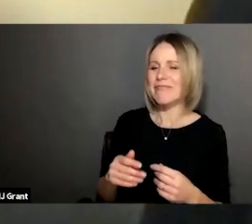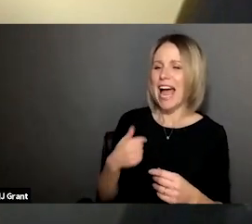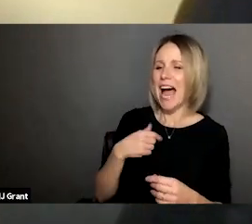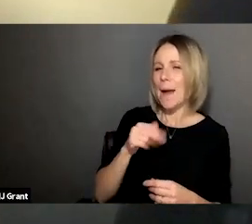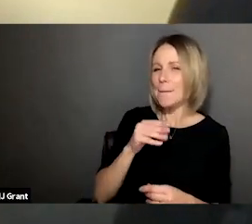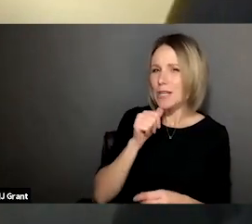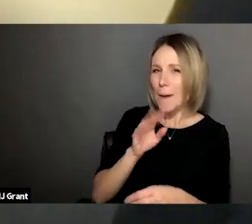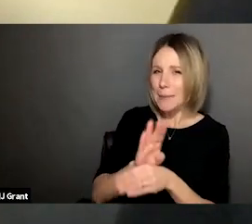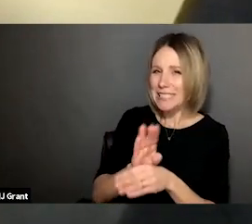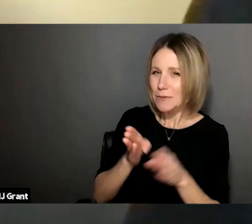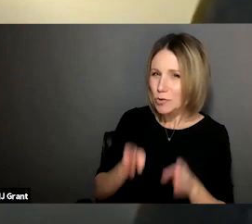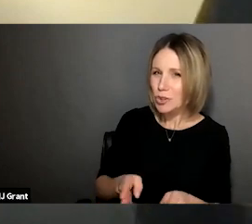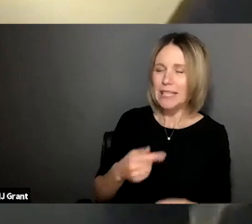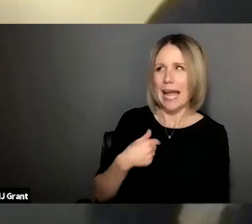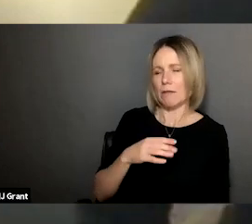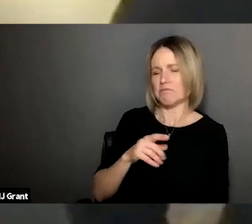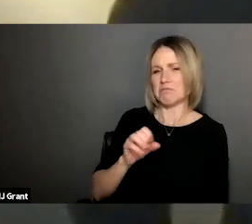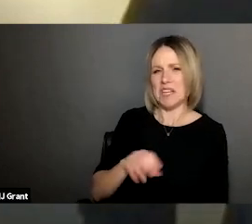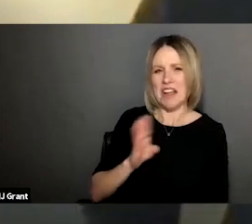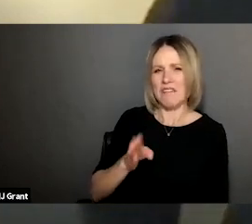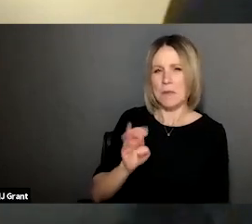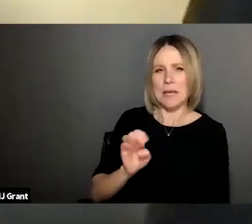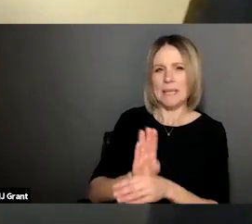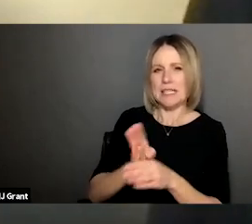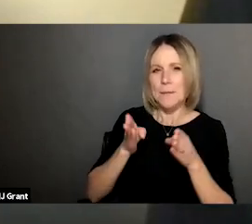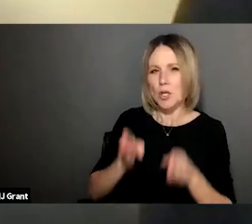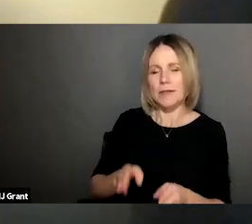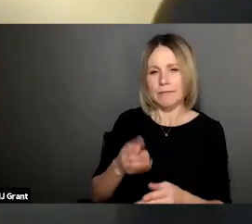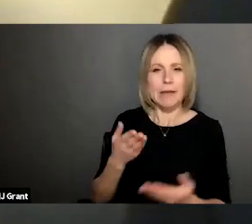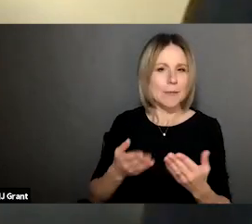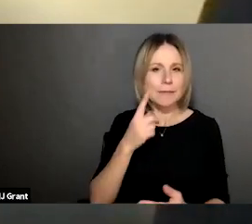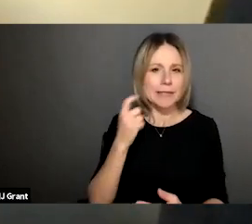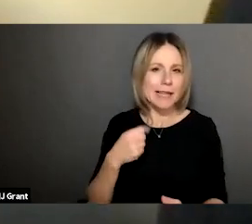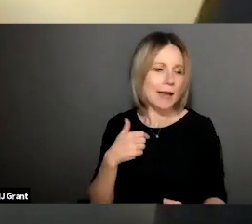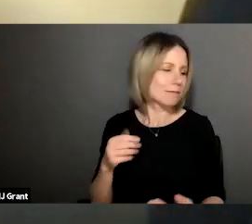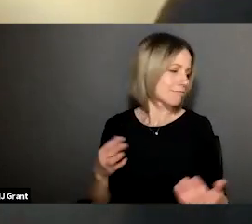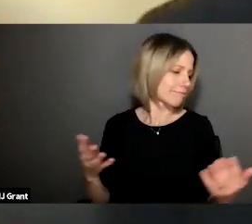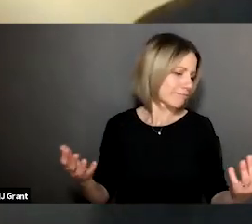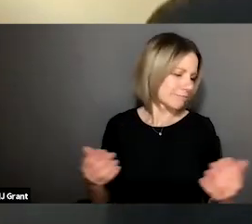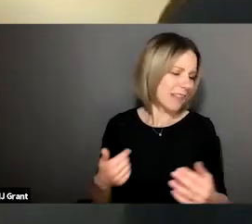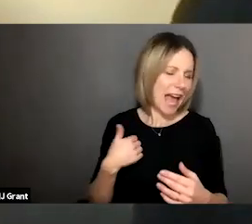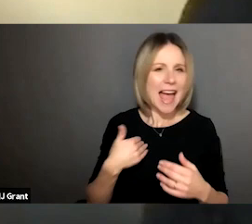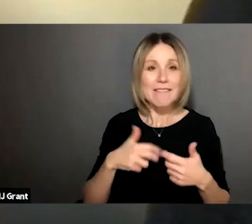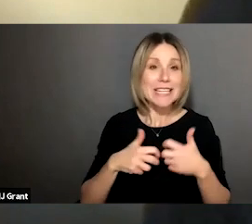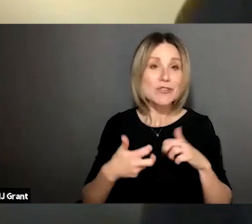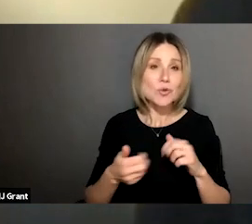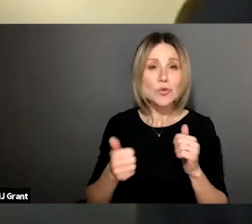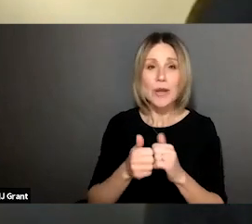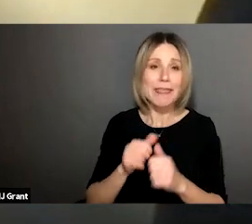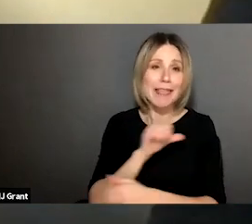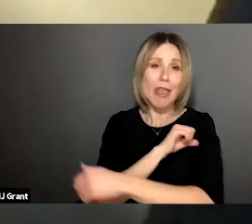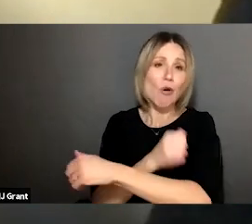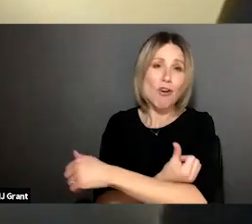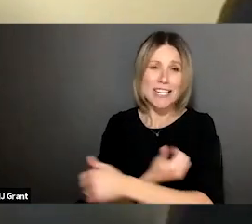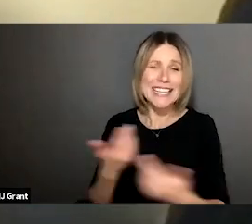ever be a business person, probably because I'm, you know, I've got issues with authority like many